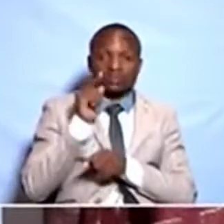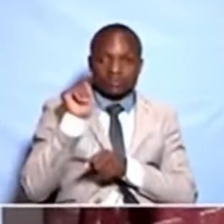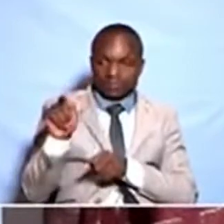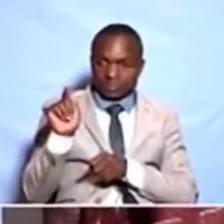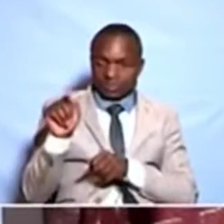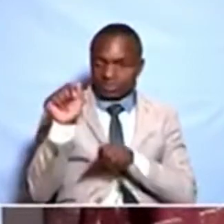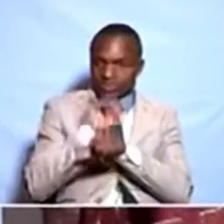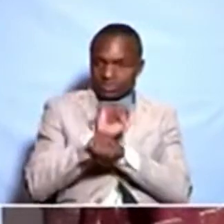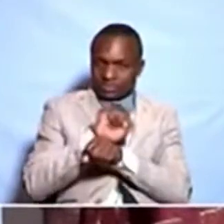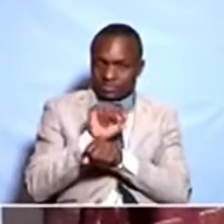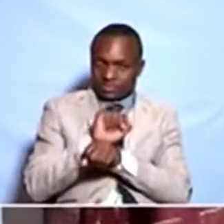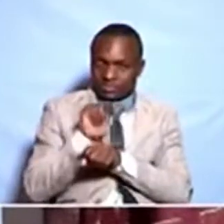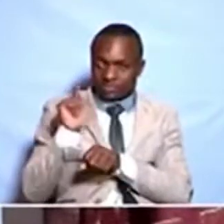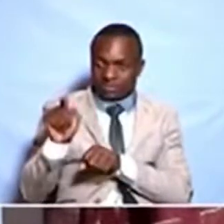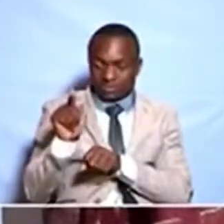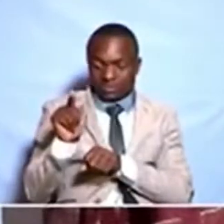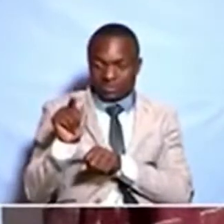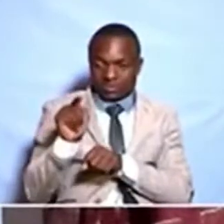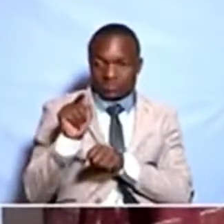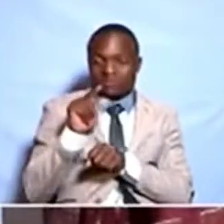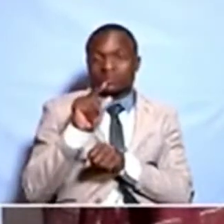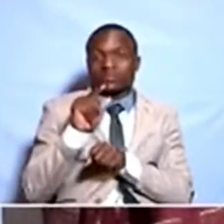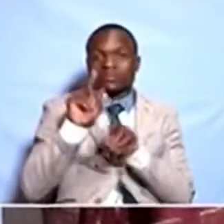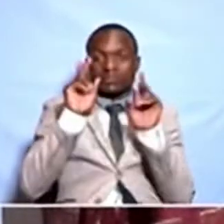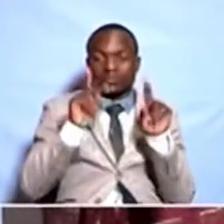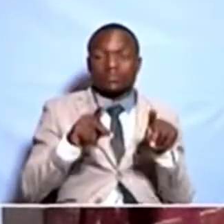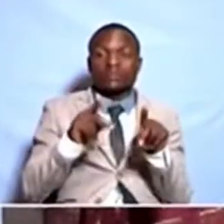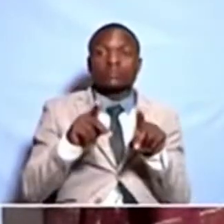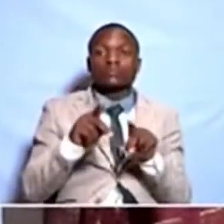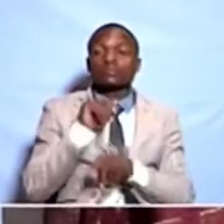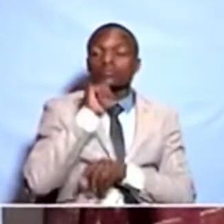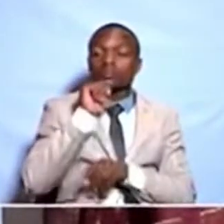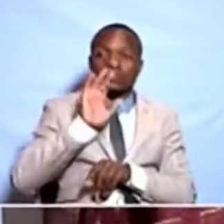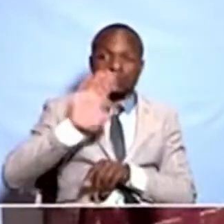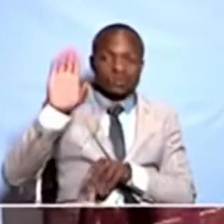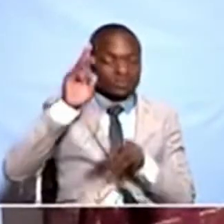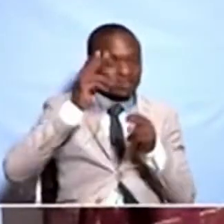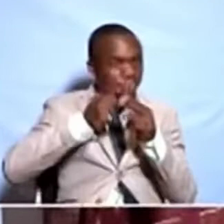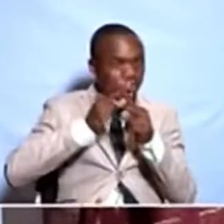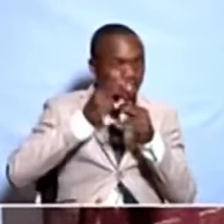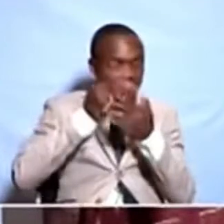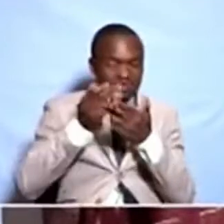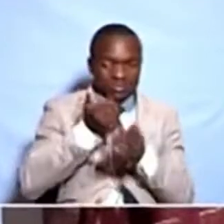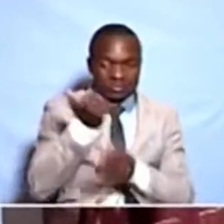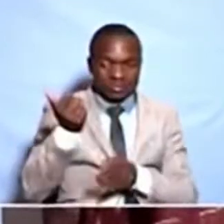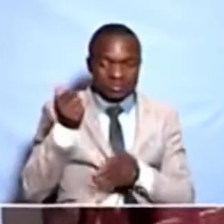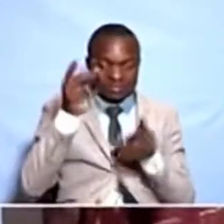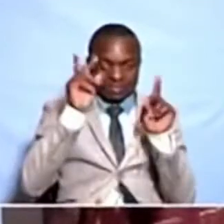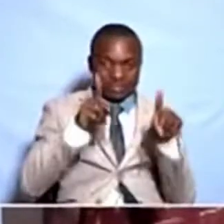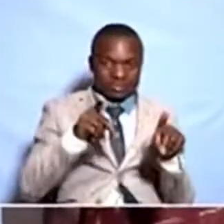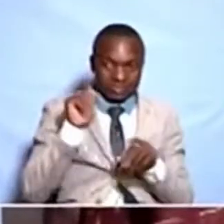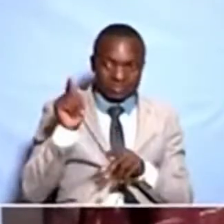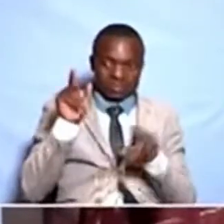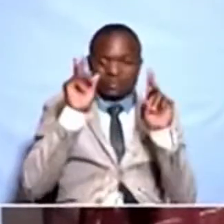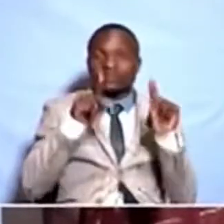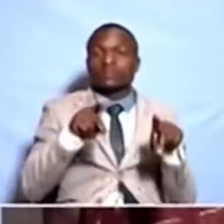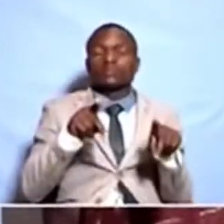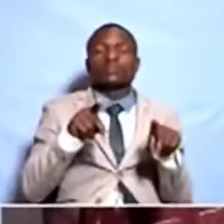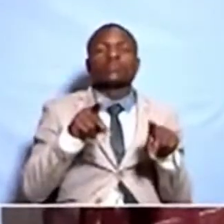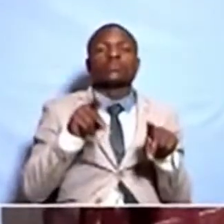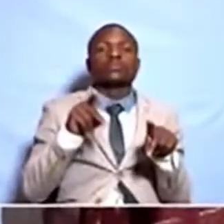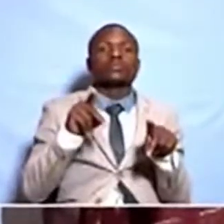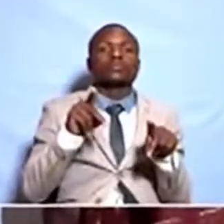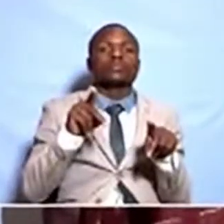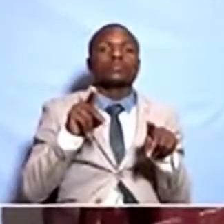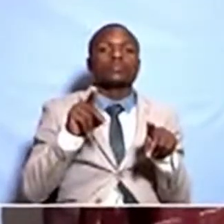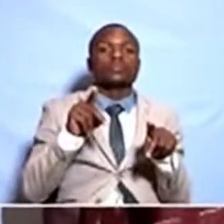vehicle, I'm told this guy, it is not in his name. It is not in his name. He bought it from another person. So that person from whom